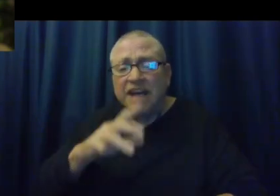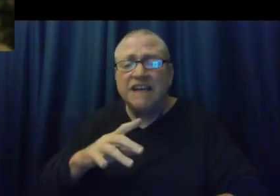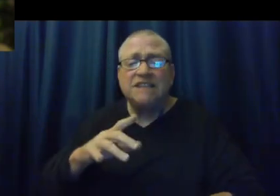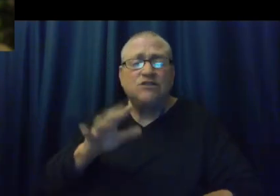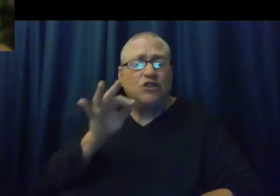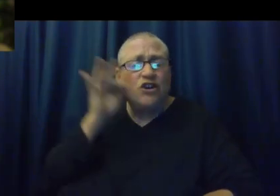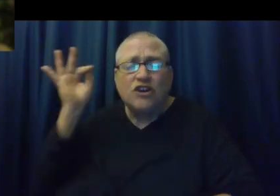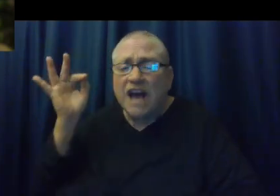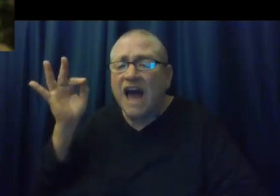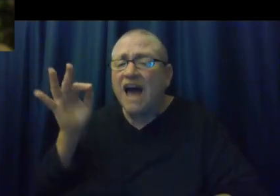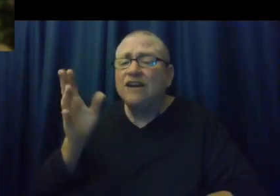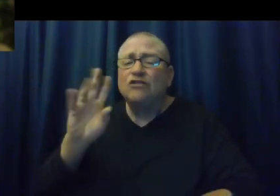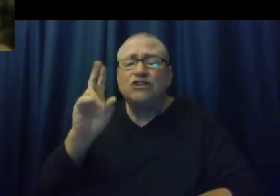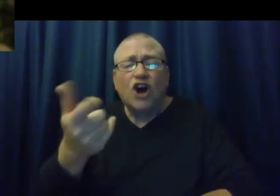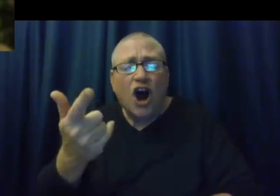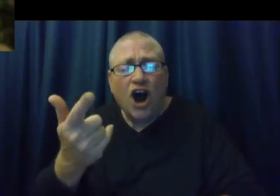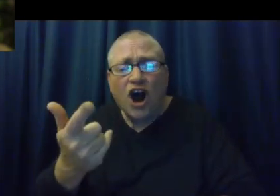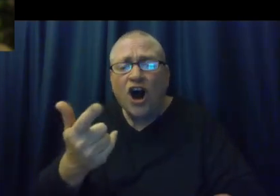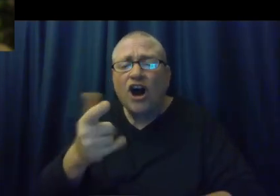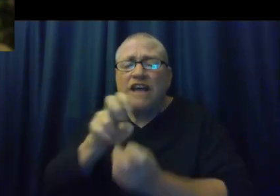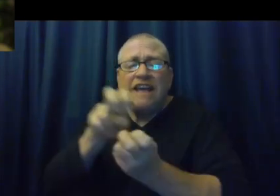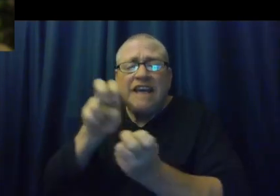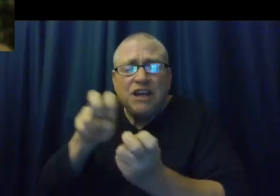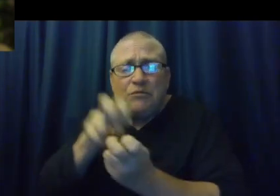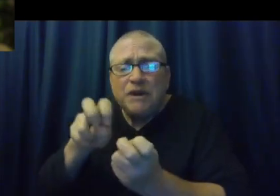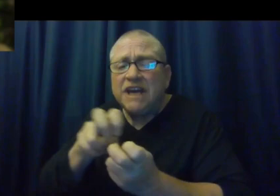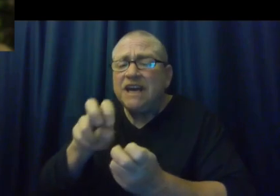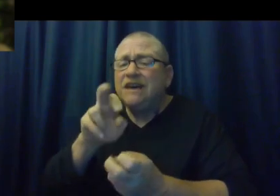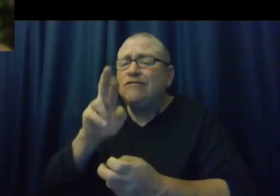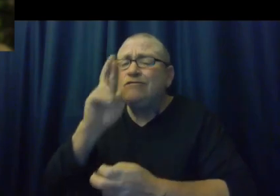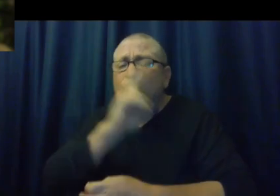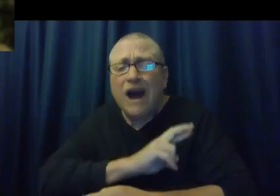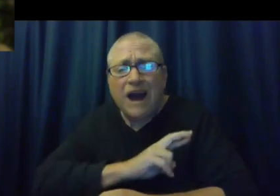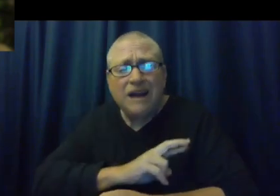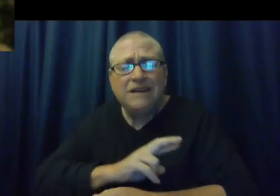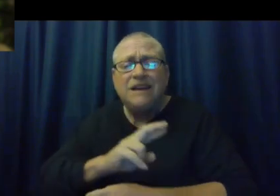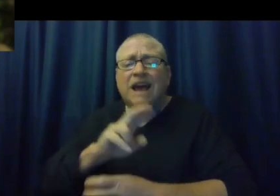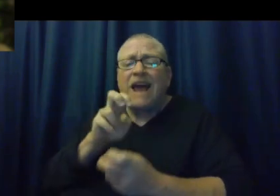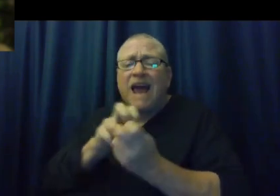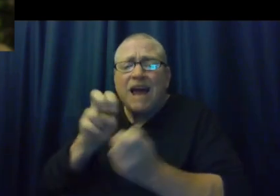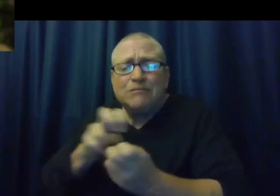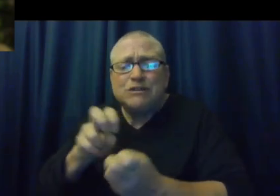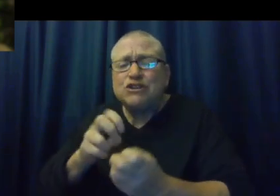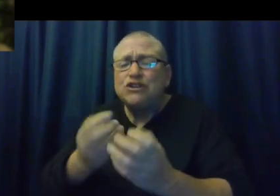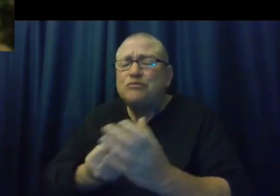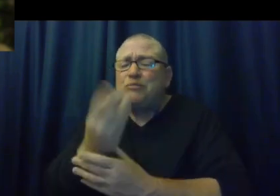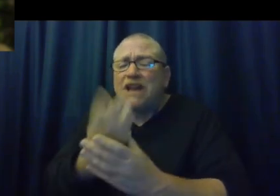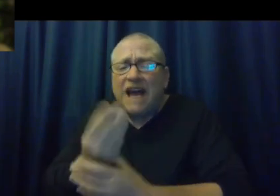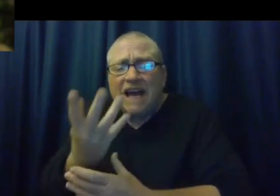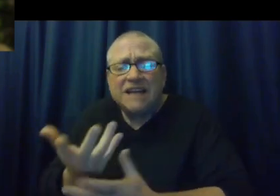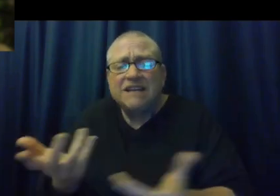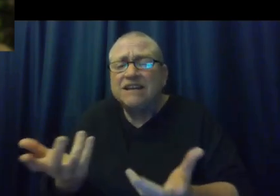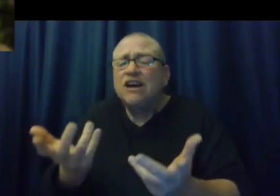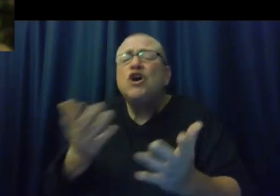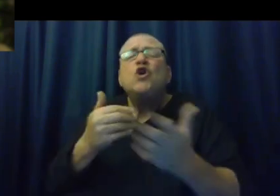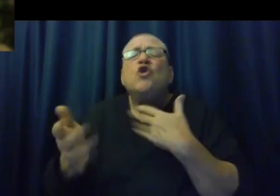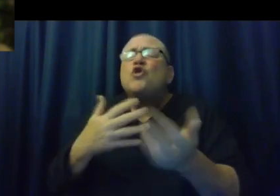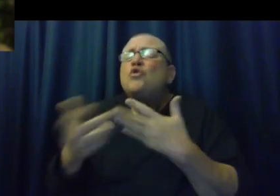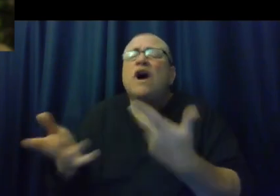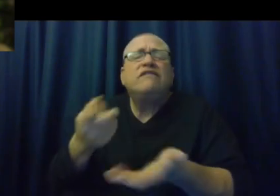or your cat, a dog, guinea pig, rats, hamsters,